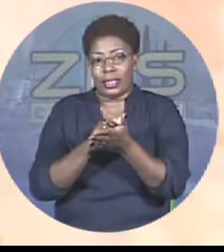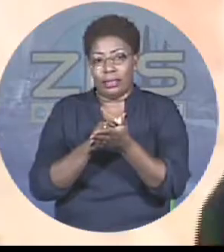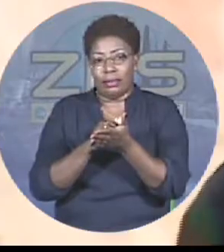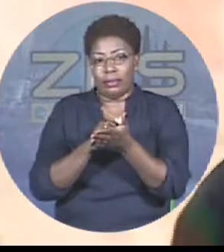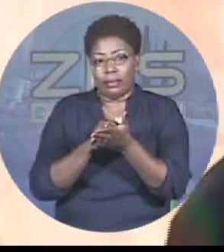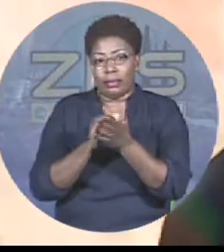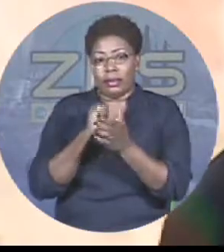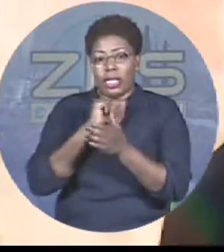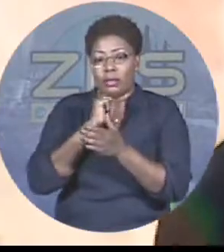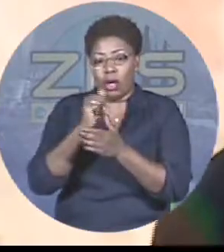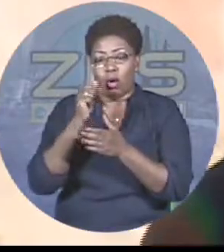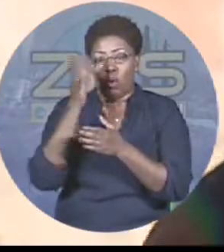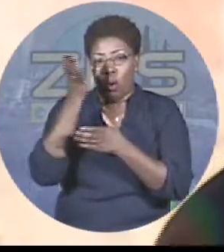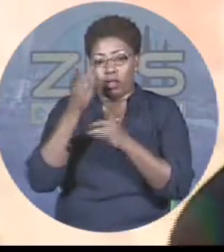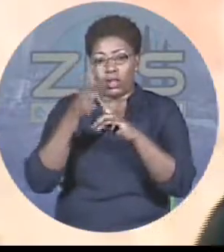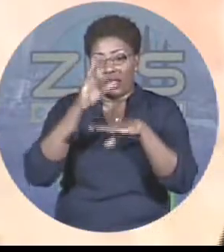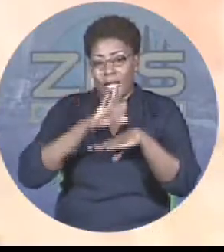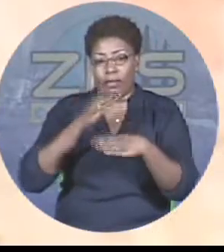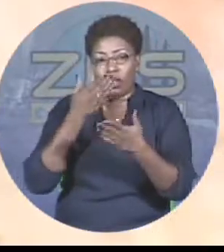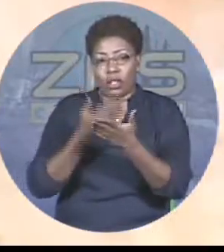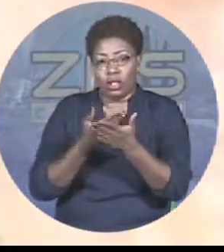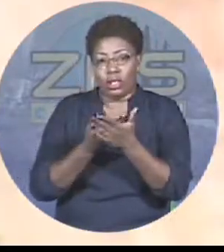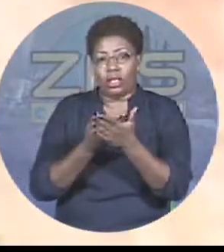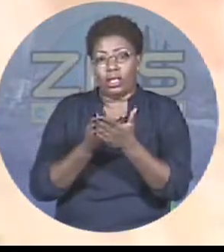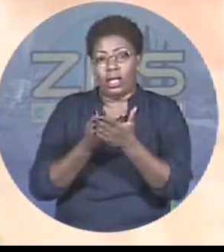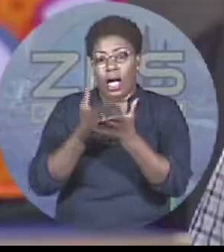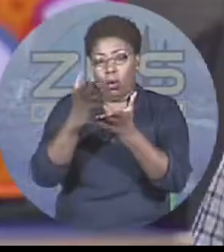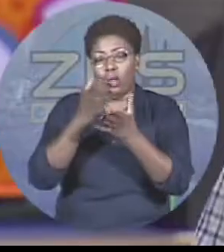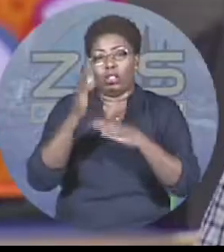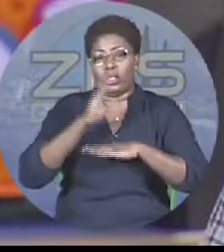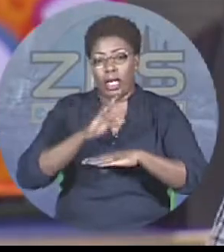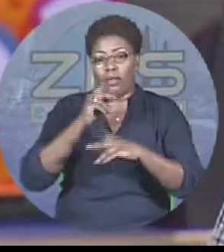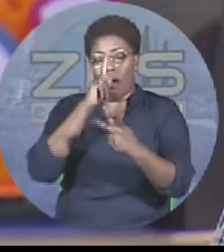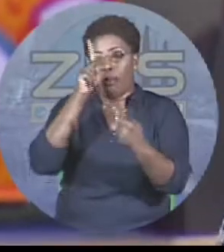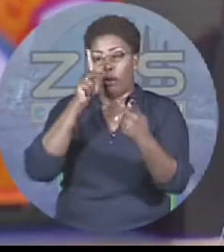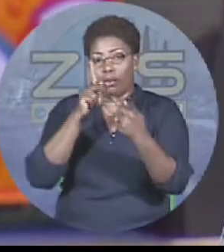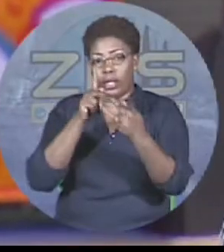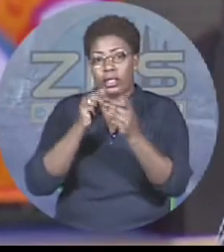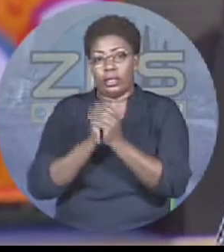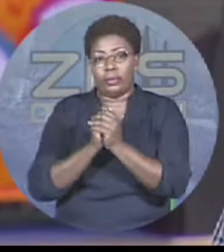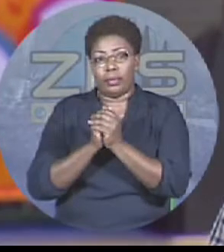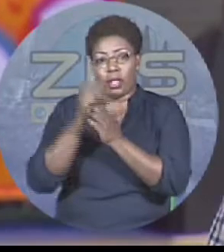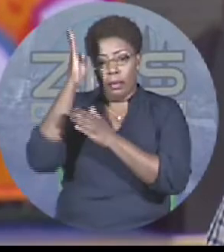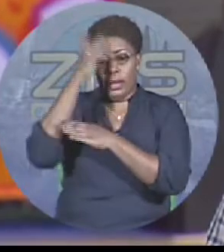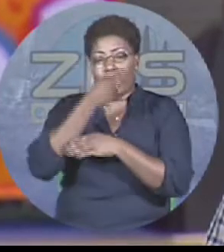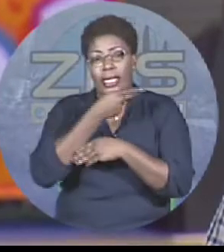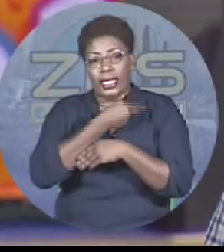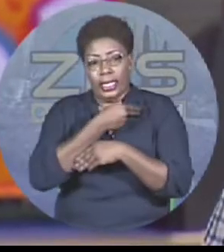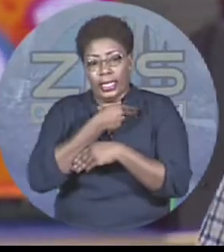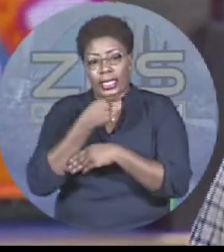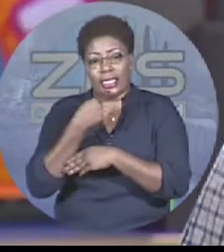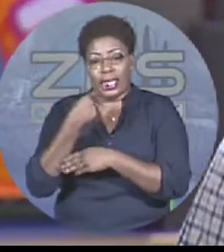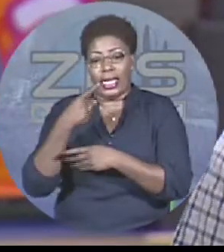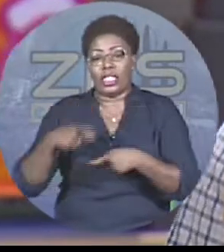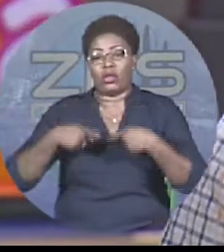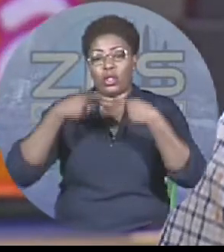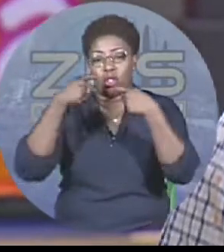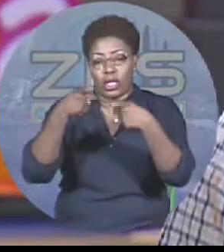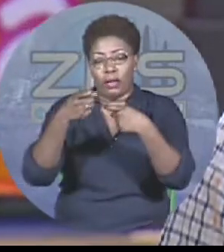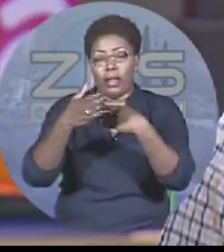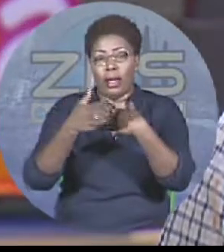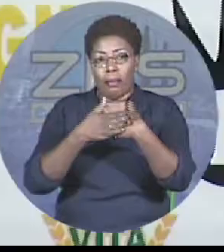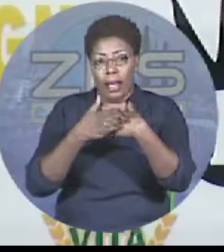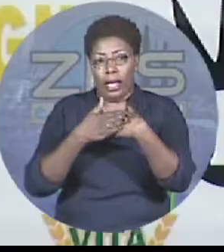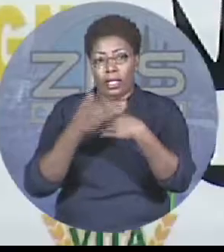just settle for good. I won't settle for perfect. And for Buddy Hield, it's all about giving back. He believes in the future of